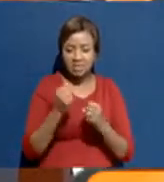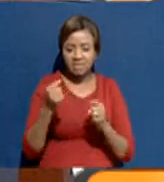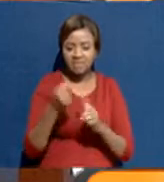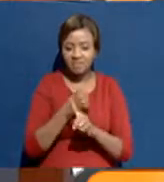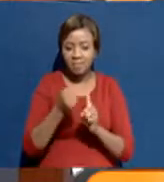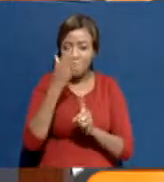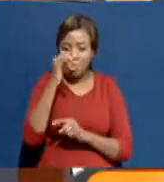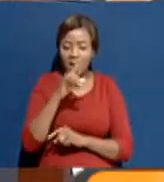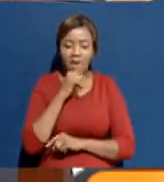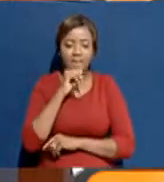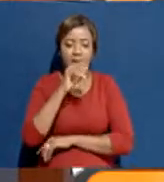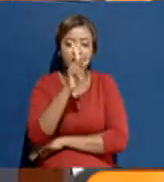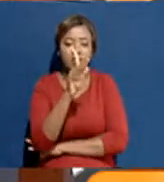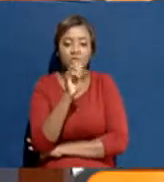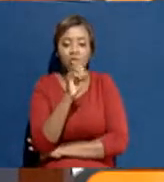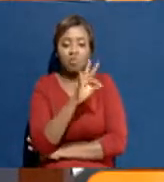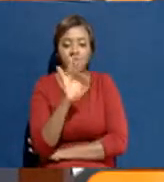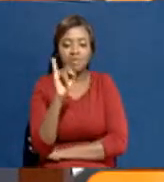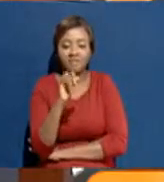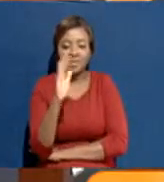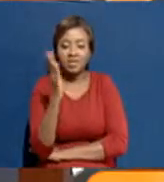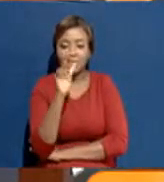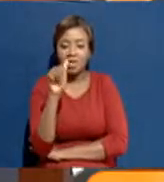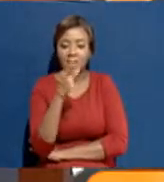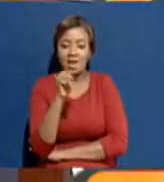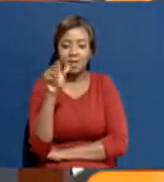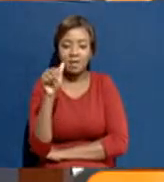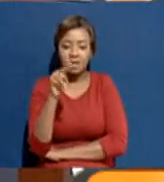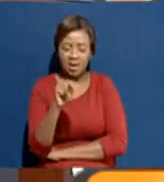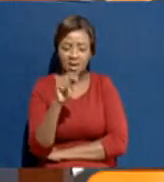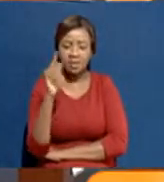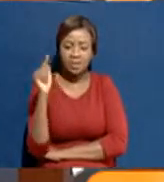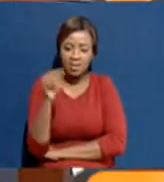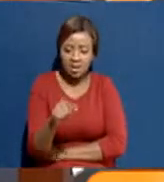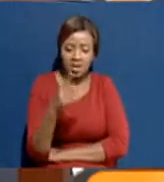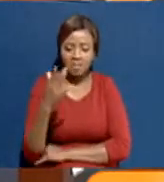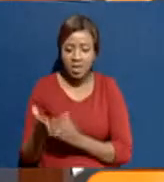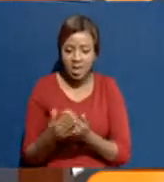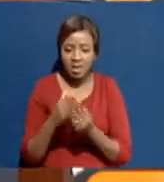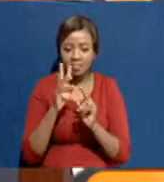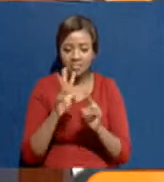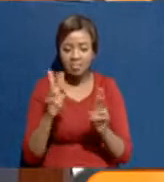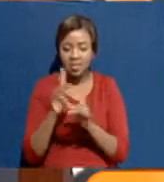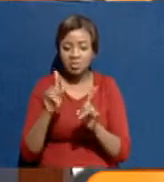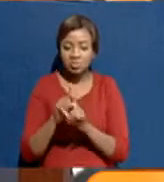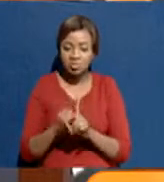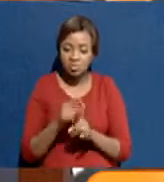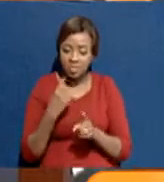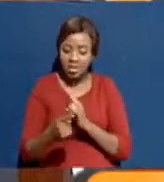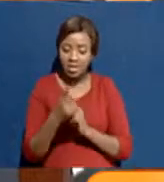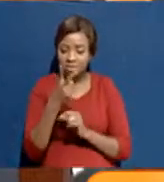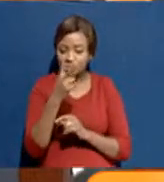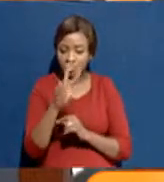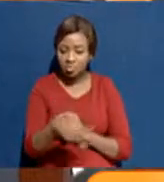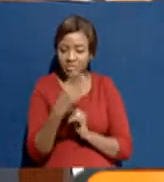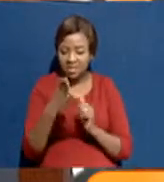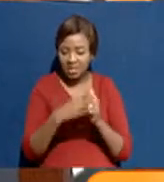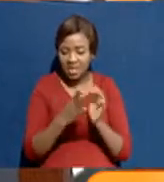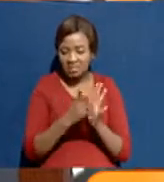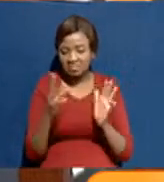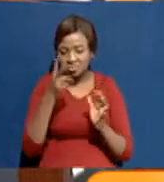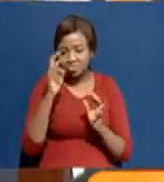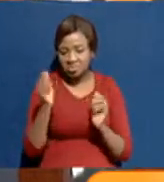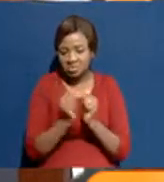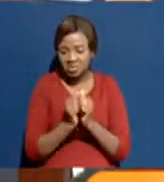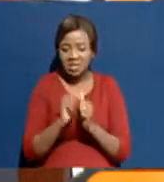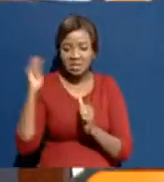led a mediation. And so by 2009, 2010, Kenyans had a lot of interest and a lot